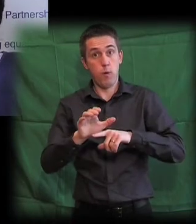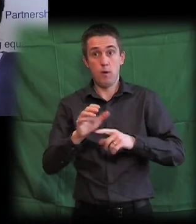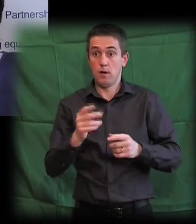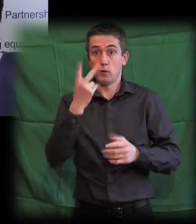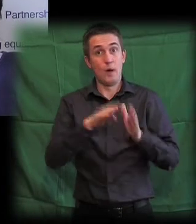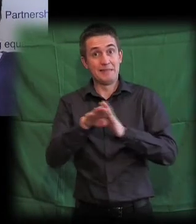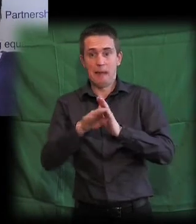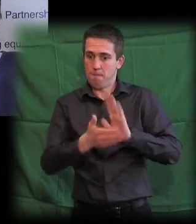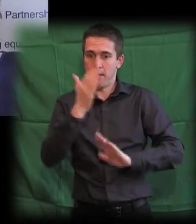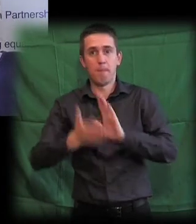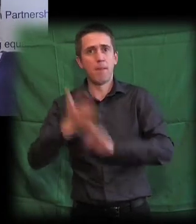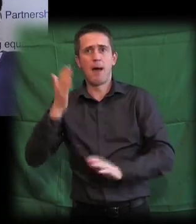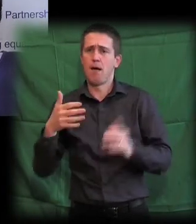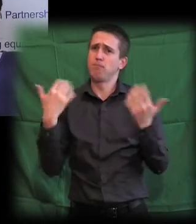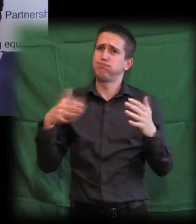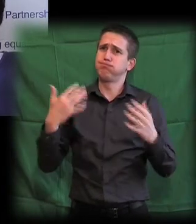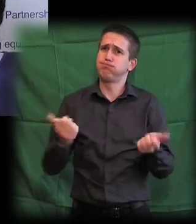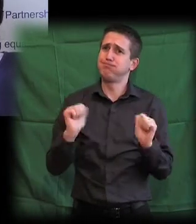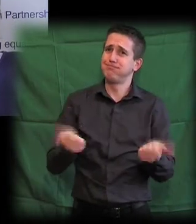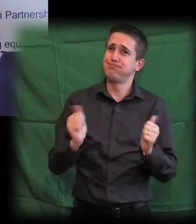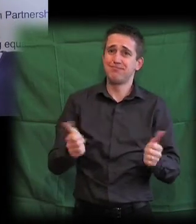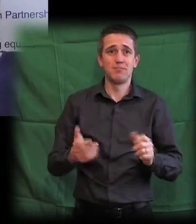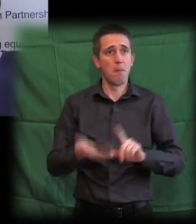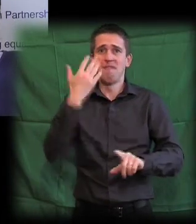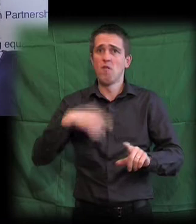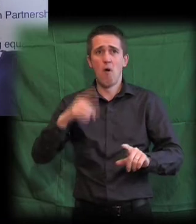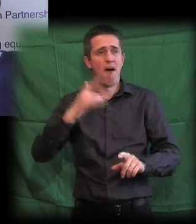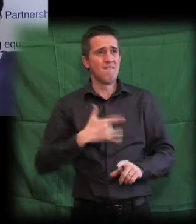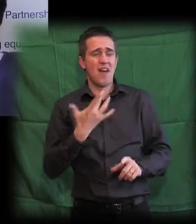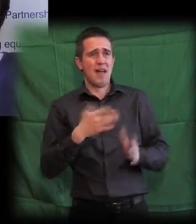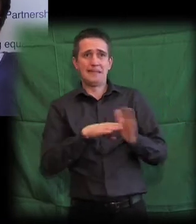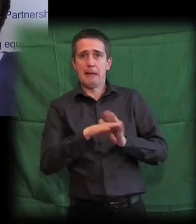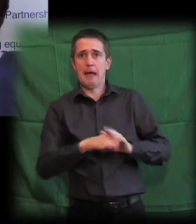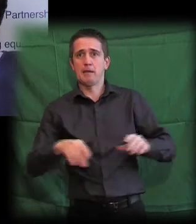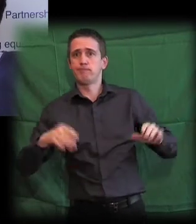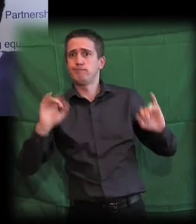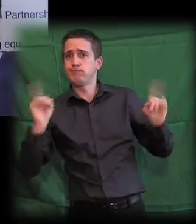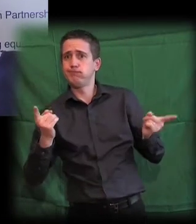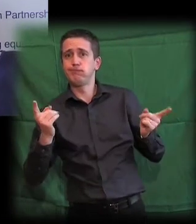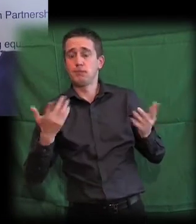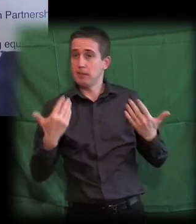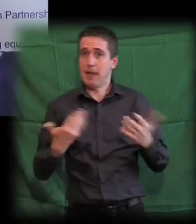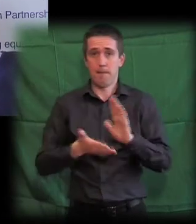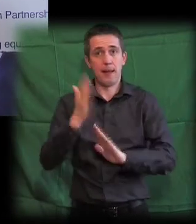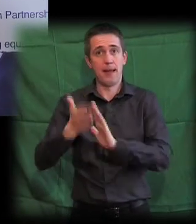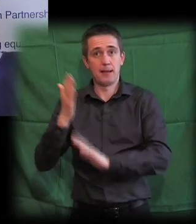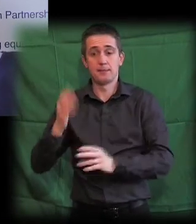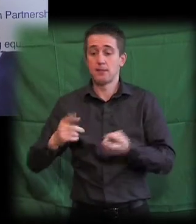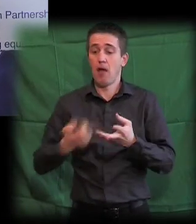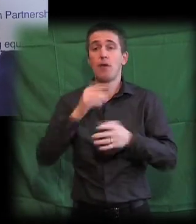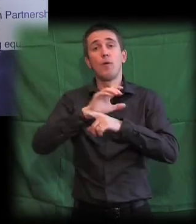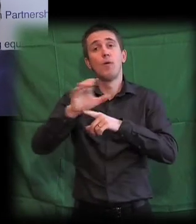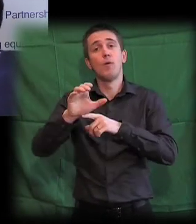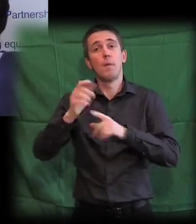which absolutely phenomenal. As far as I'm concerned, I never thought I could pass an exam in my life. I've done a personal safety course, which